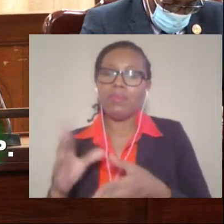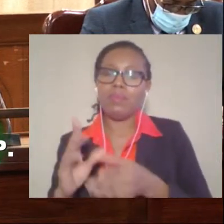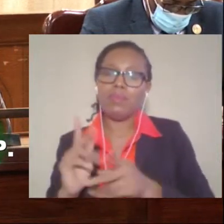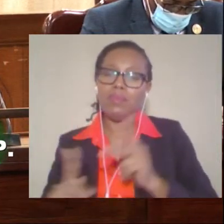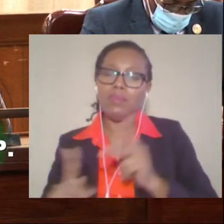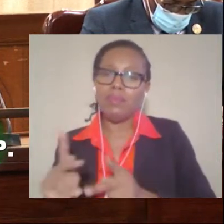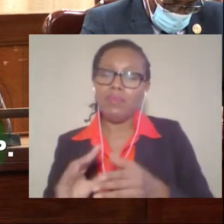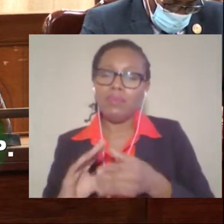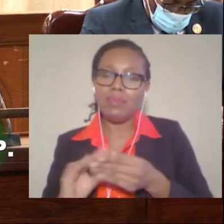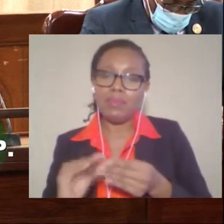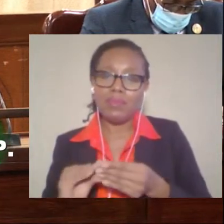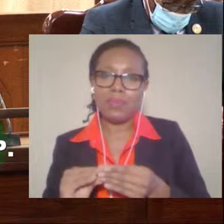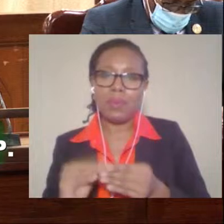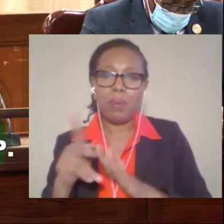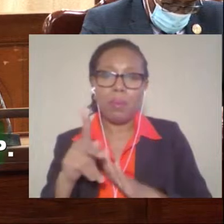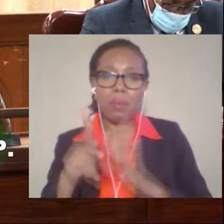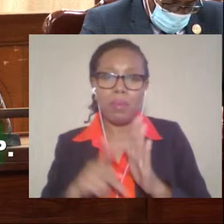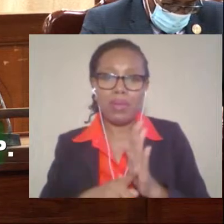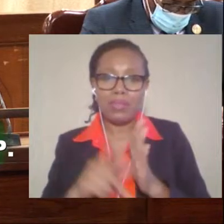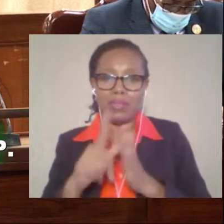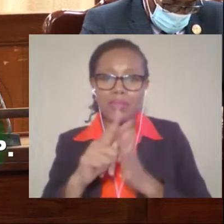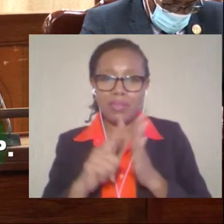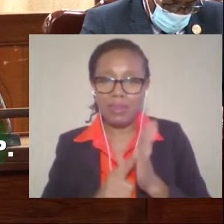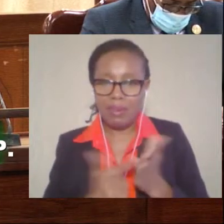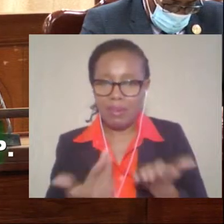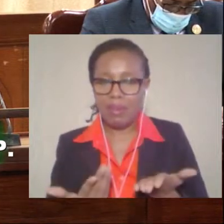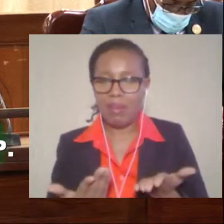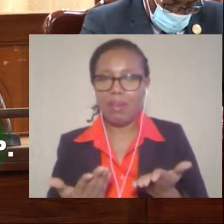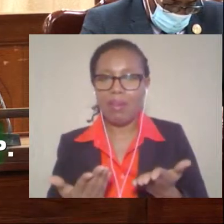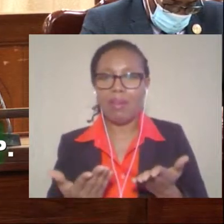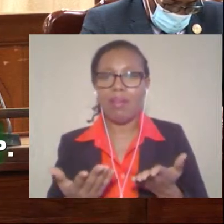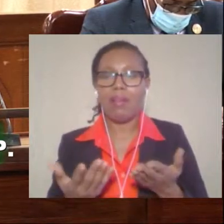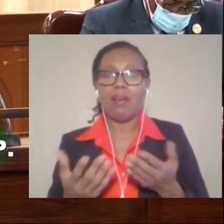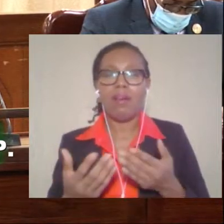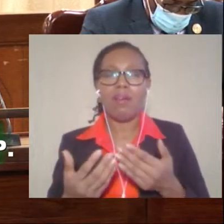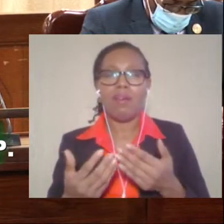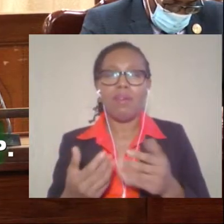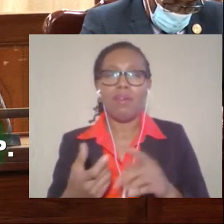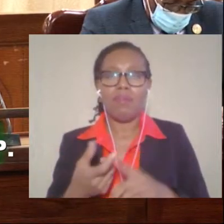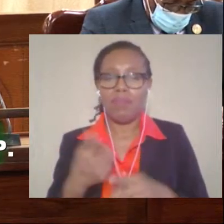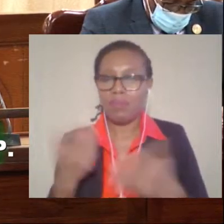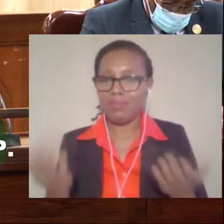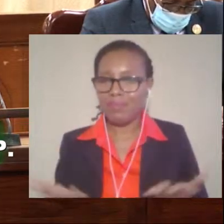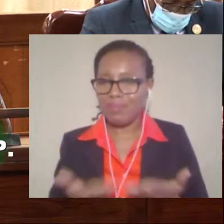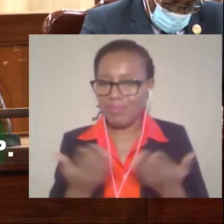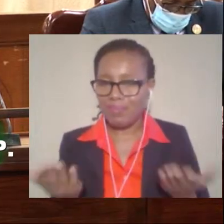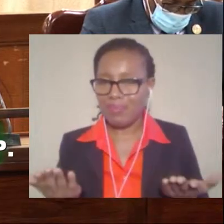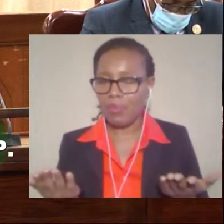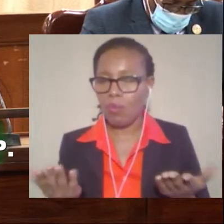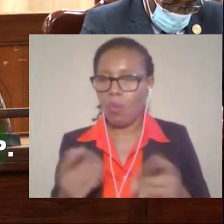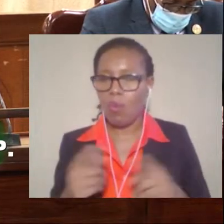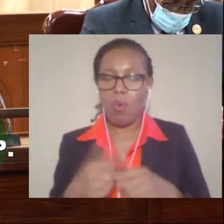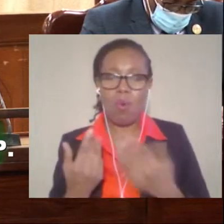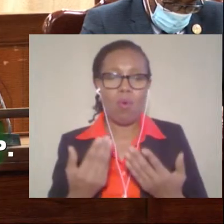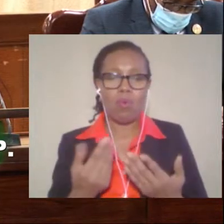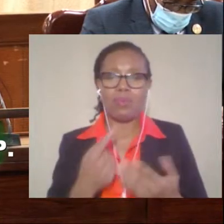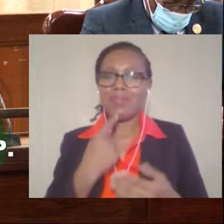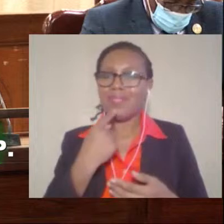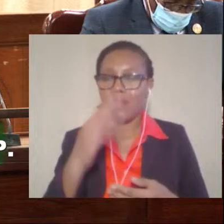through this chamber, if they're given upfront information on that, that puts them at